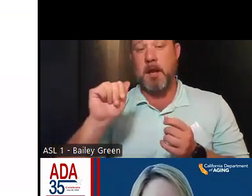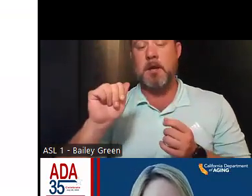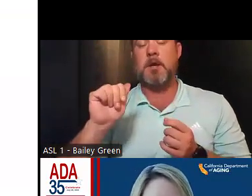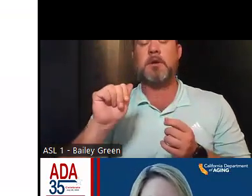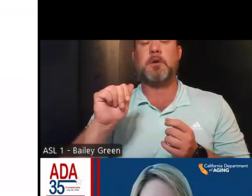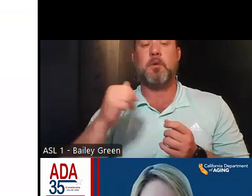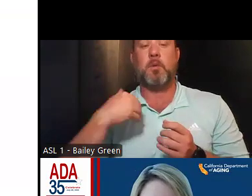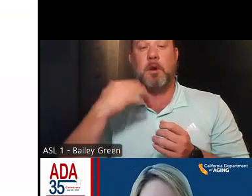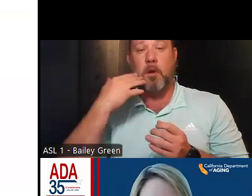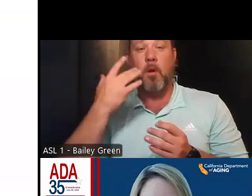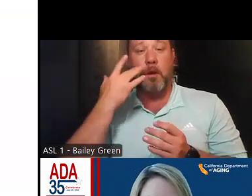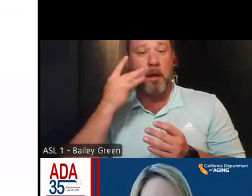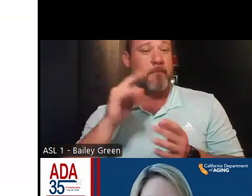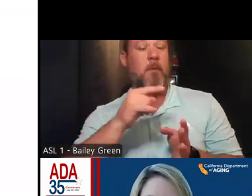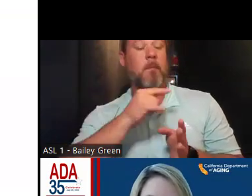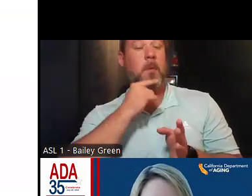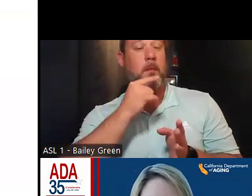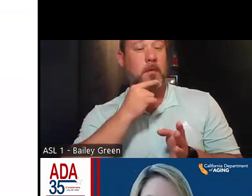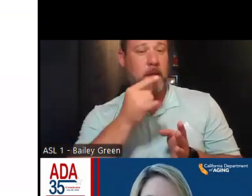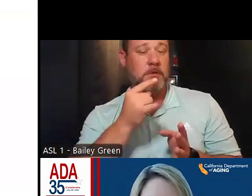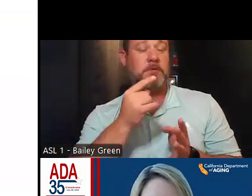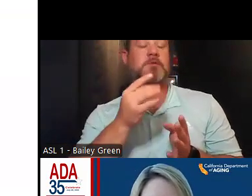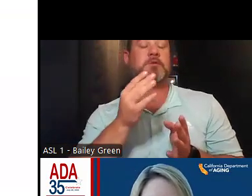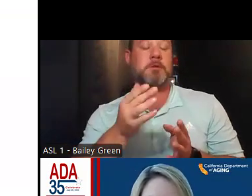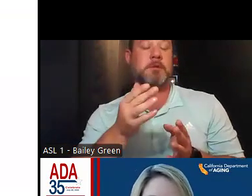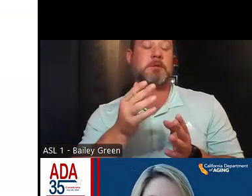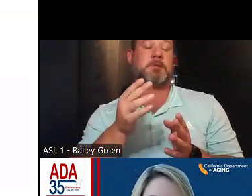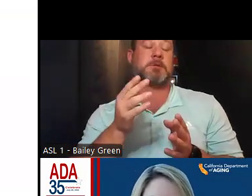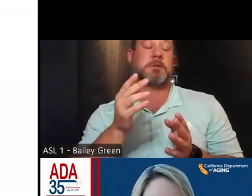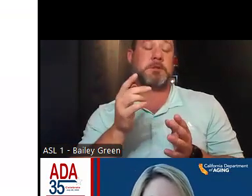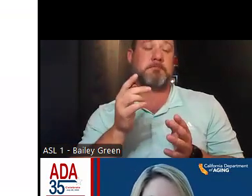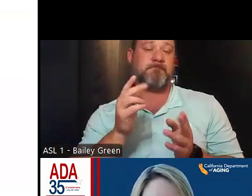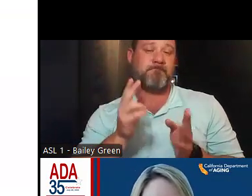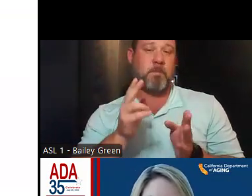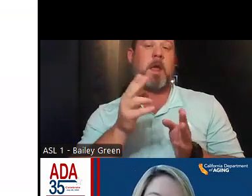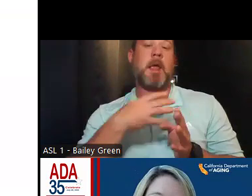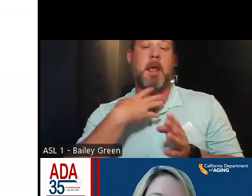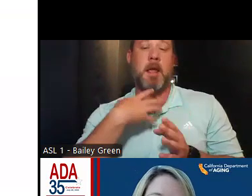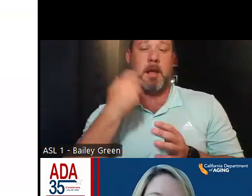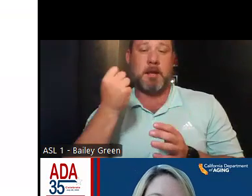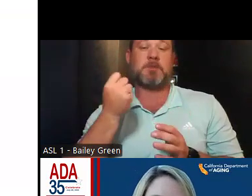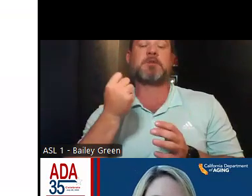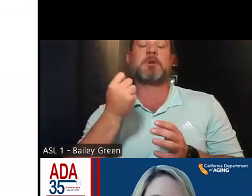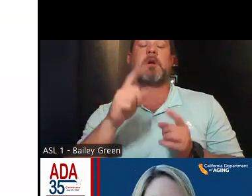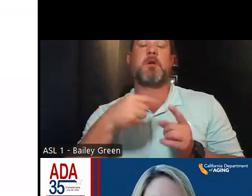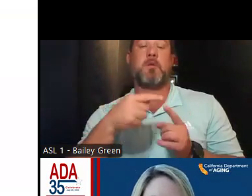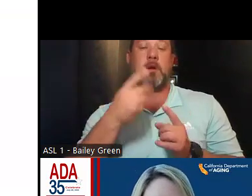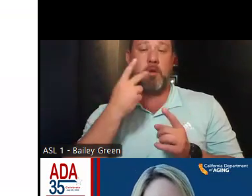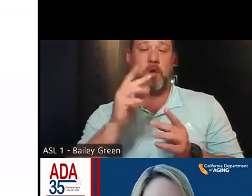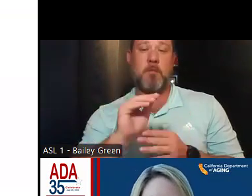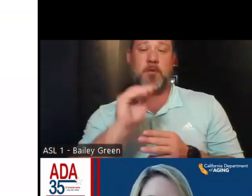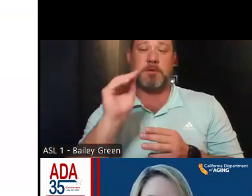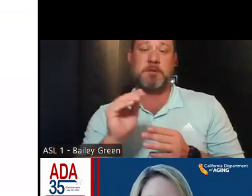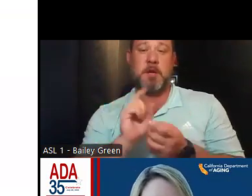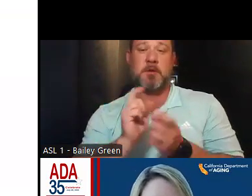we all know, California's population is rapidly aging. And what's really unbelievable to see is that when you look at the percent